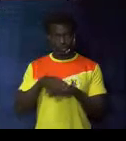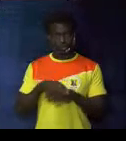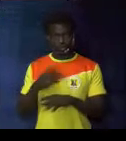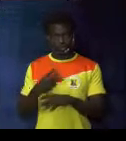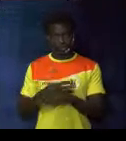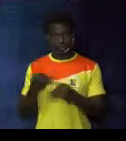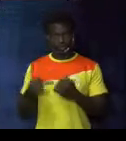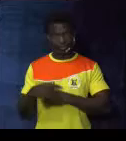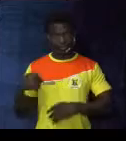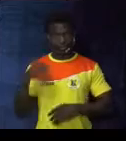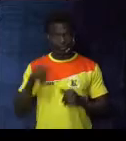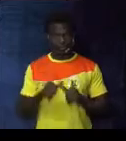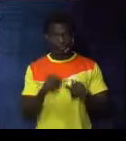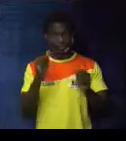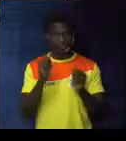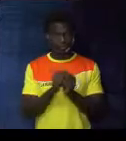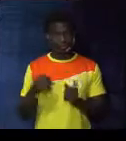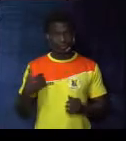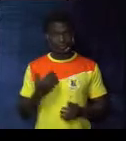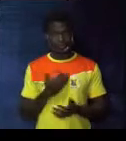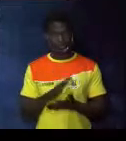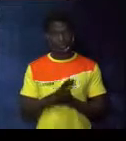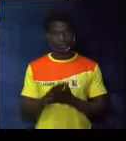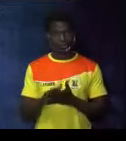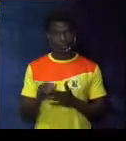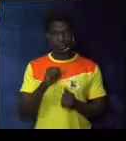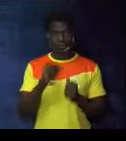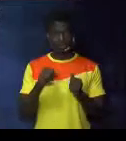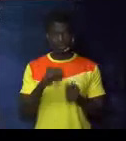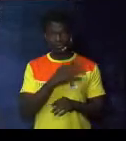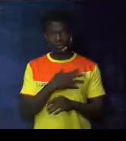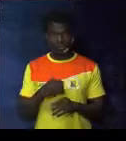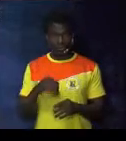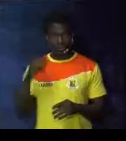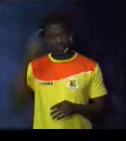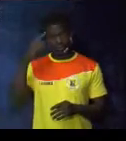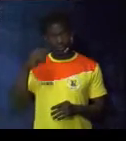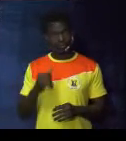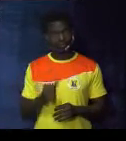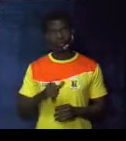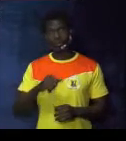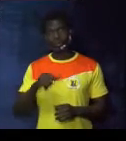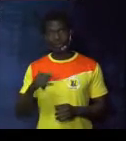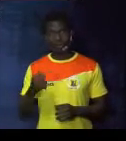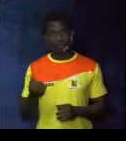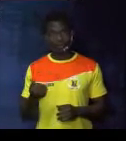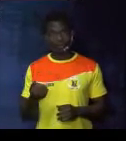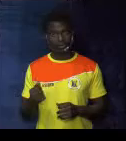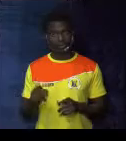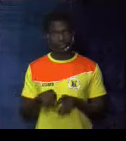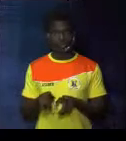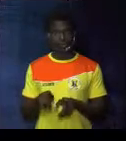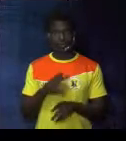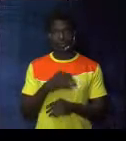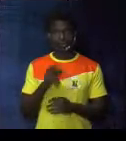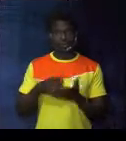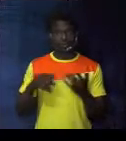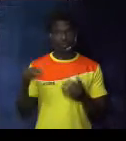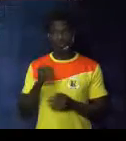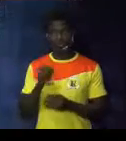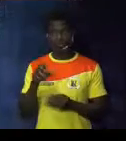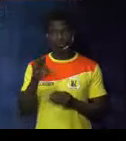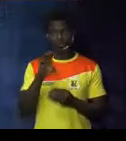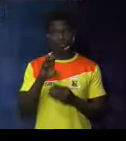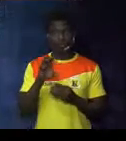continue our work on plane shapes, but we will be looking at something entirely different, and that is circle, specifically